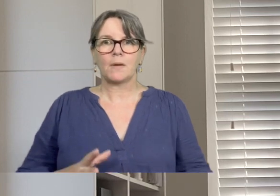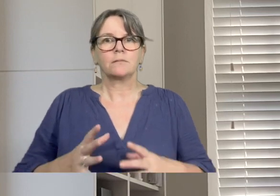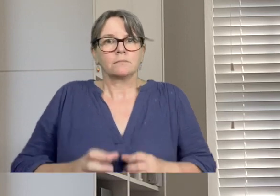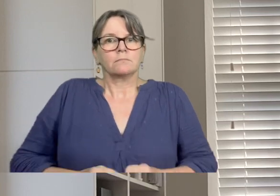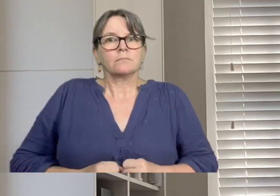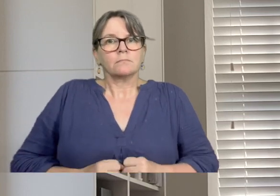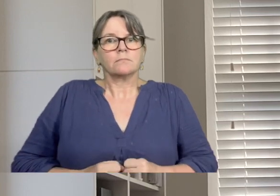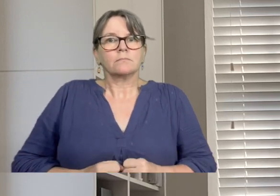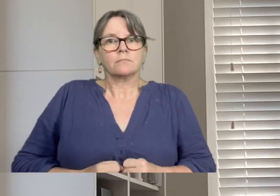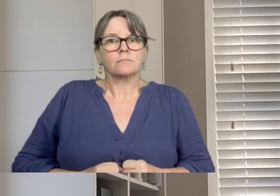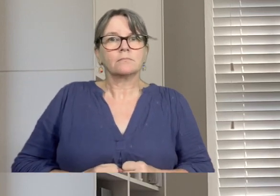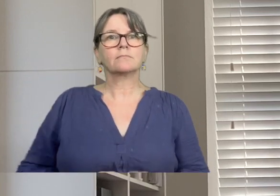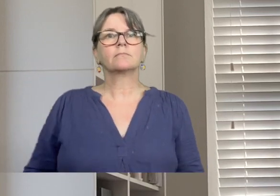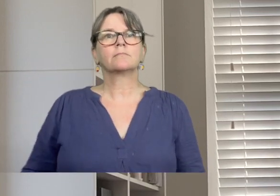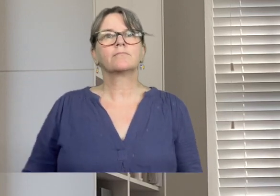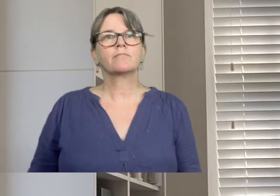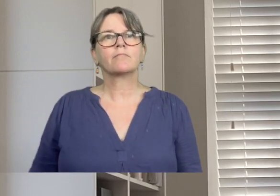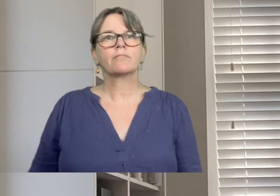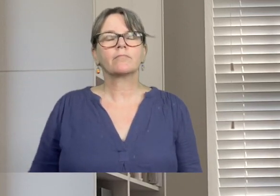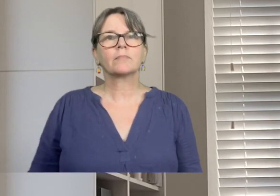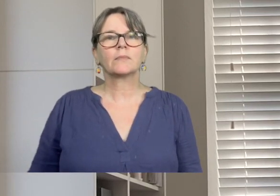the extremities. 1 more.